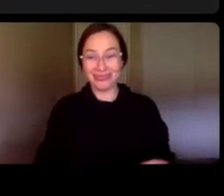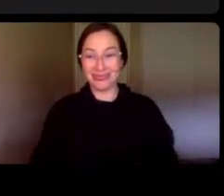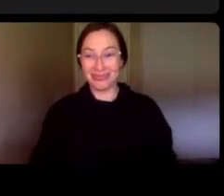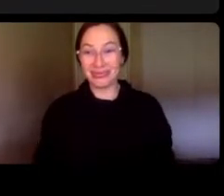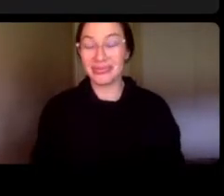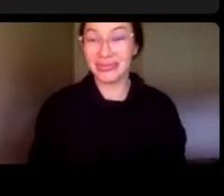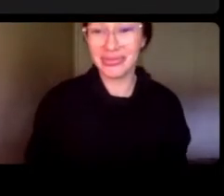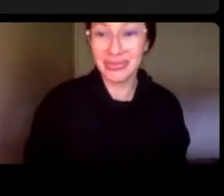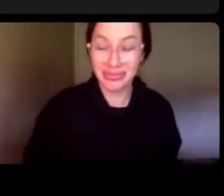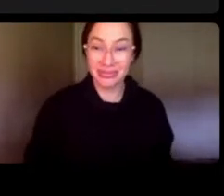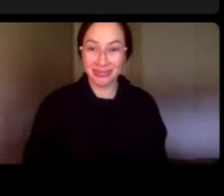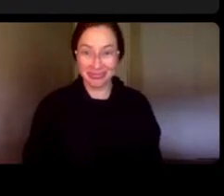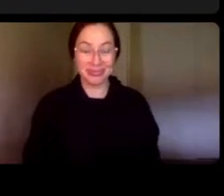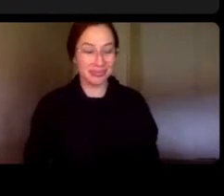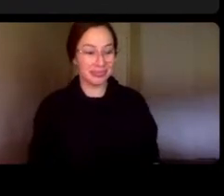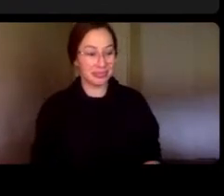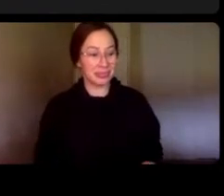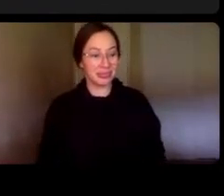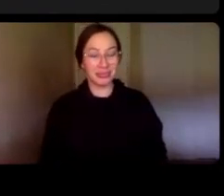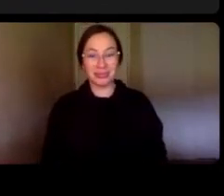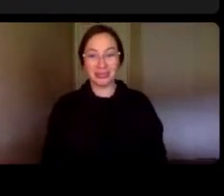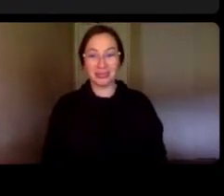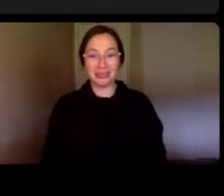Or would it be easier if I did? Okay.